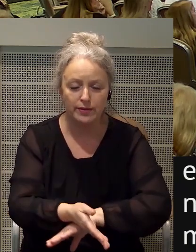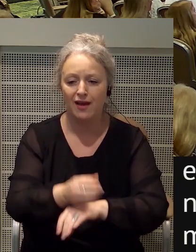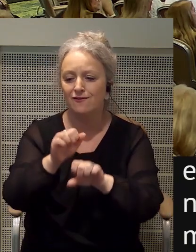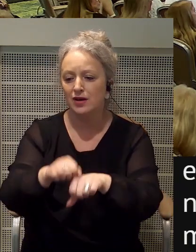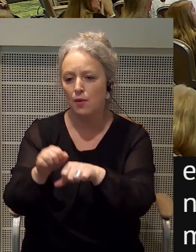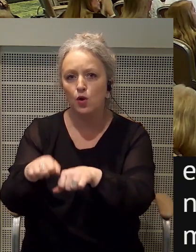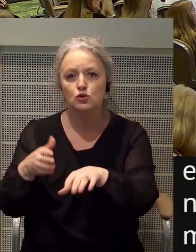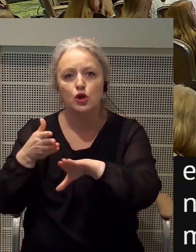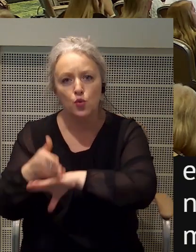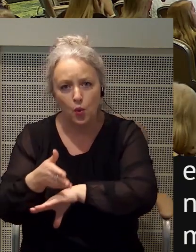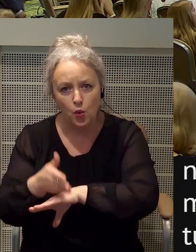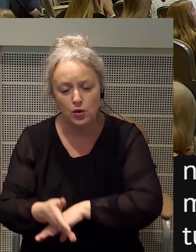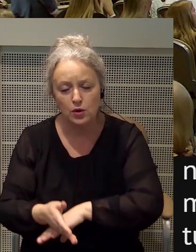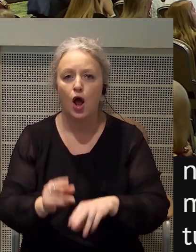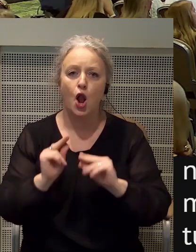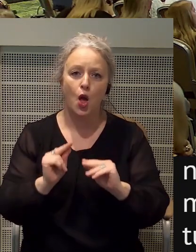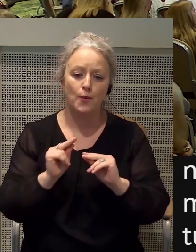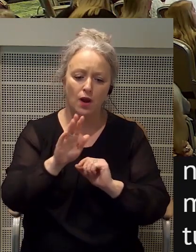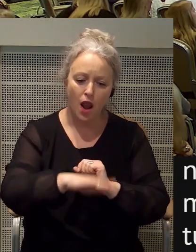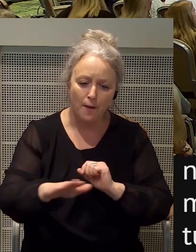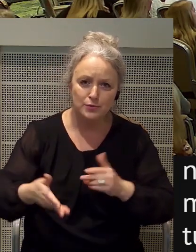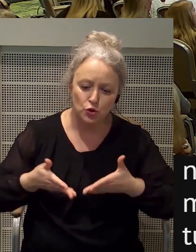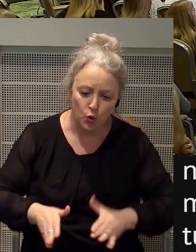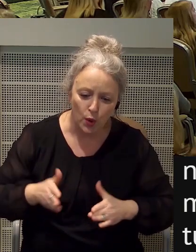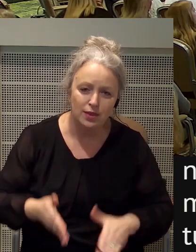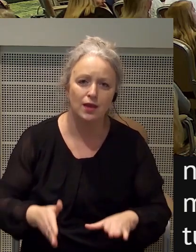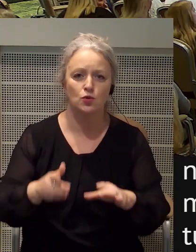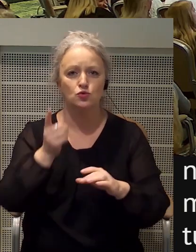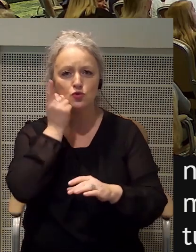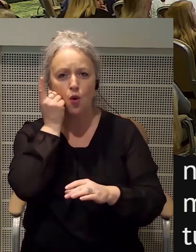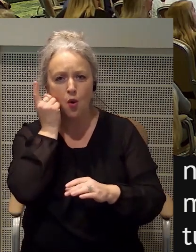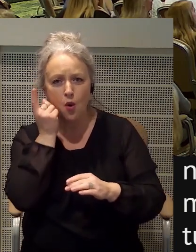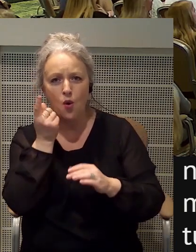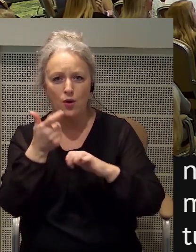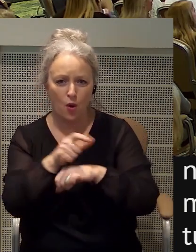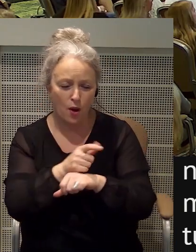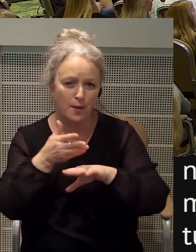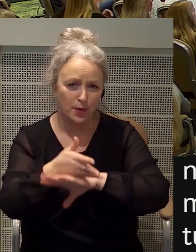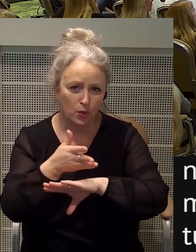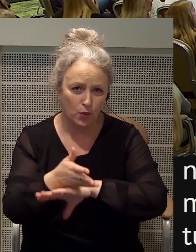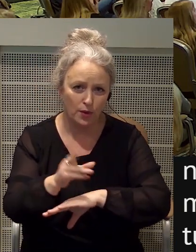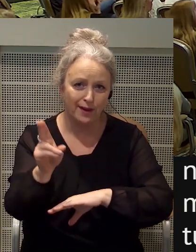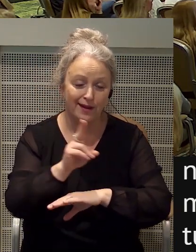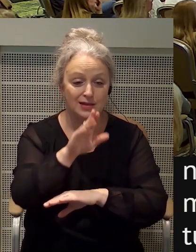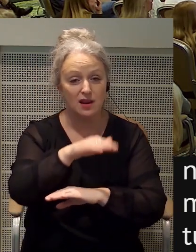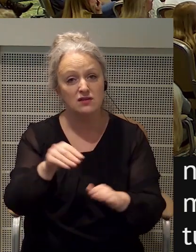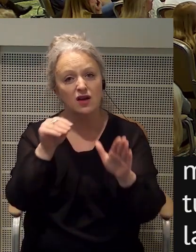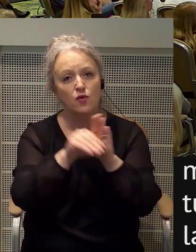changed. Yes, there are new options, new treatments, and of course, there are